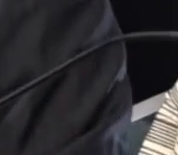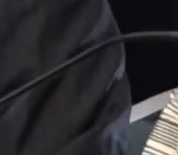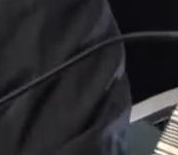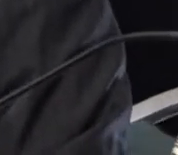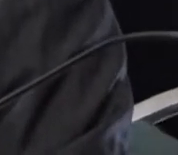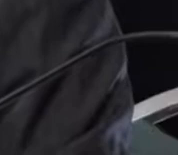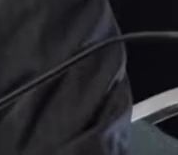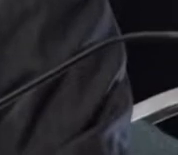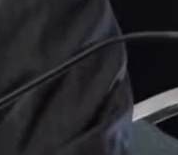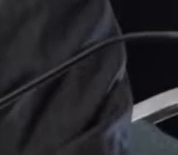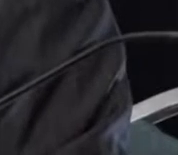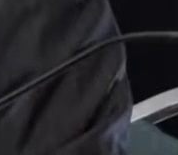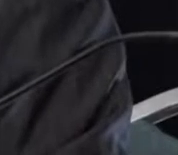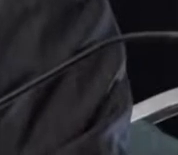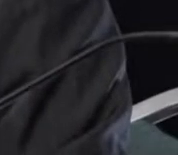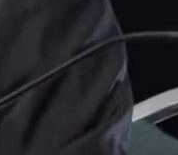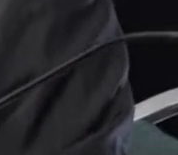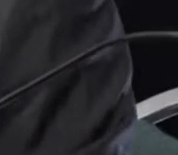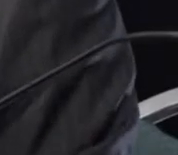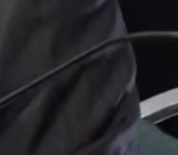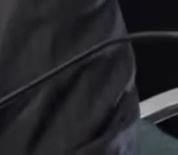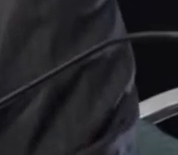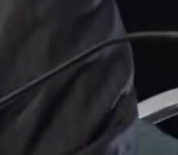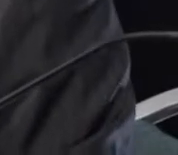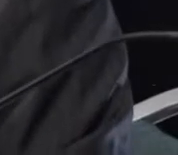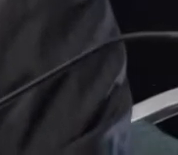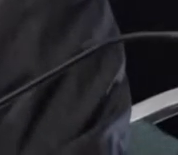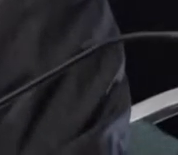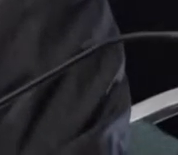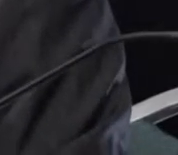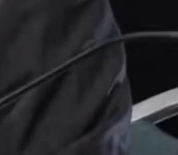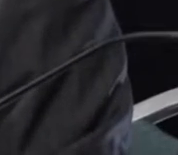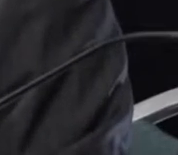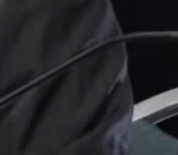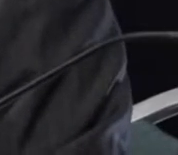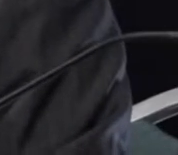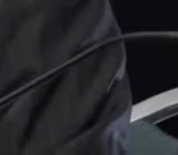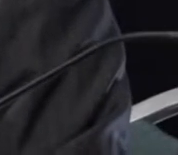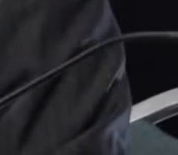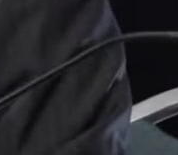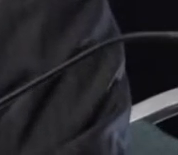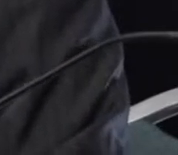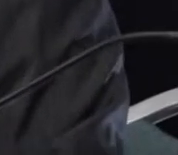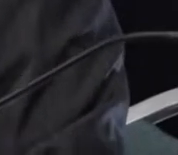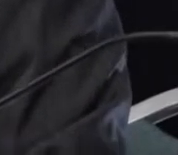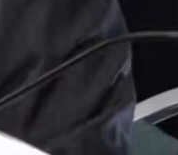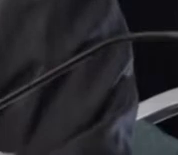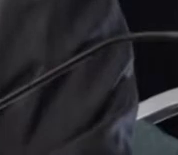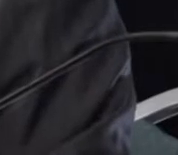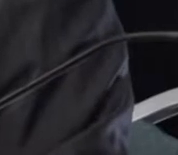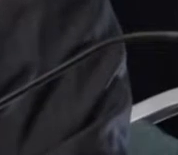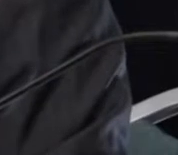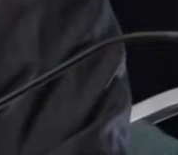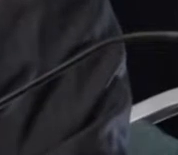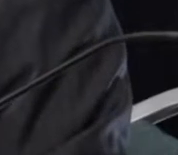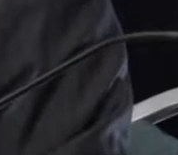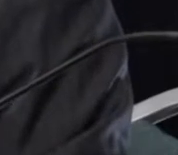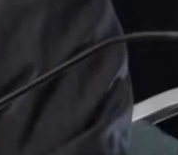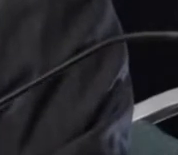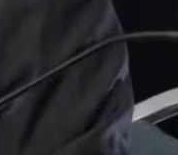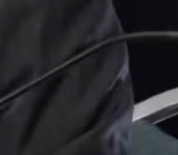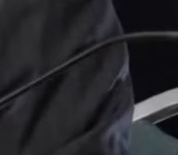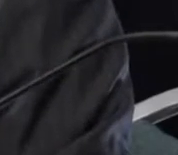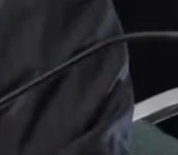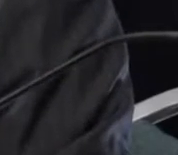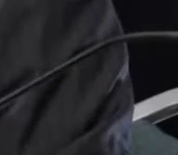officials regarding certain cash management and bank account practices, both as they exist today